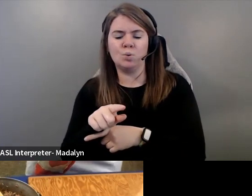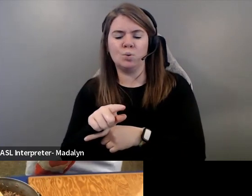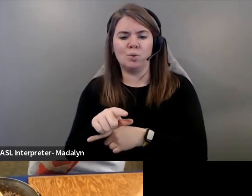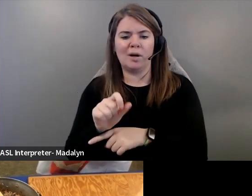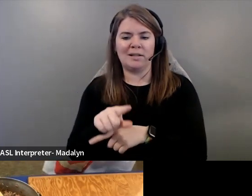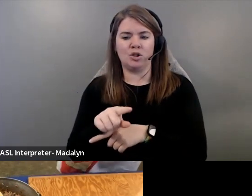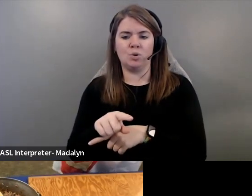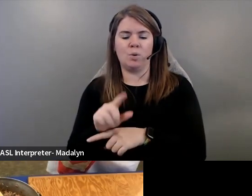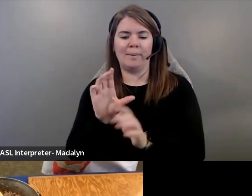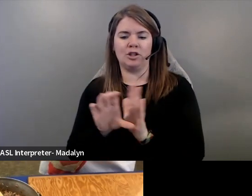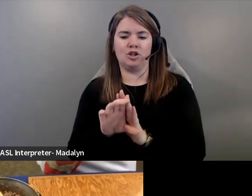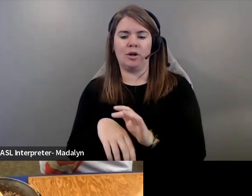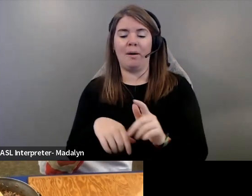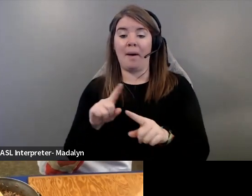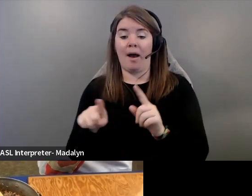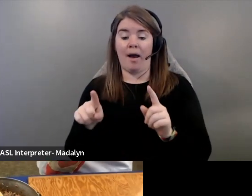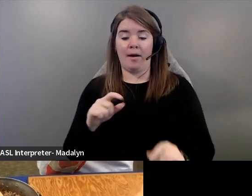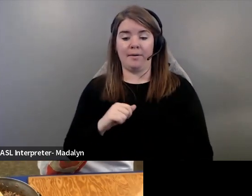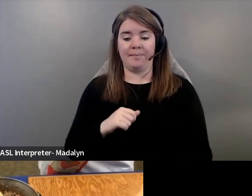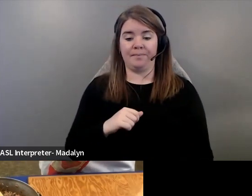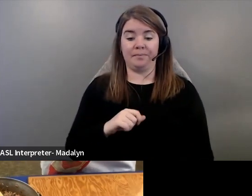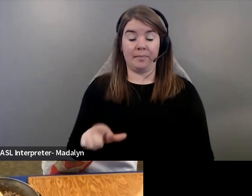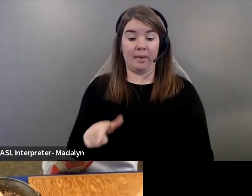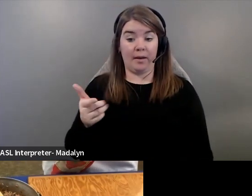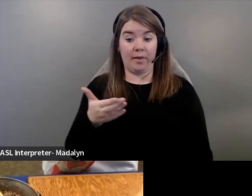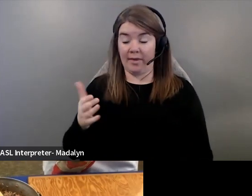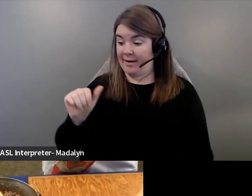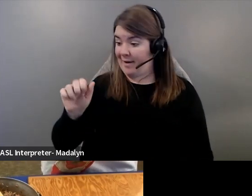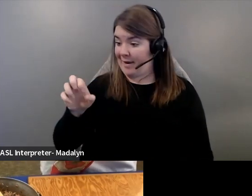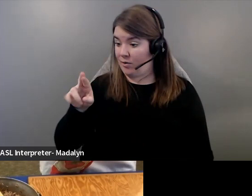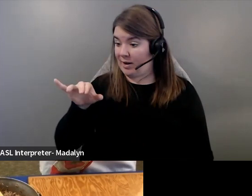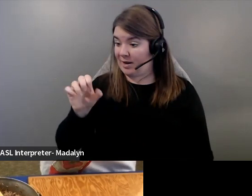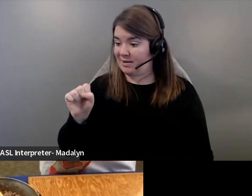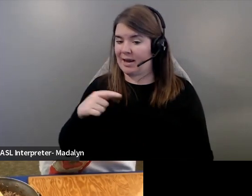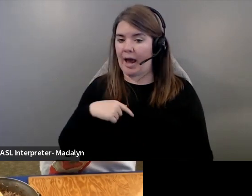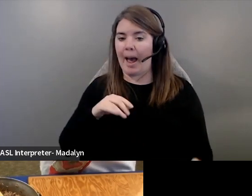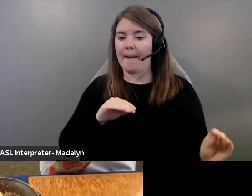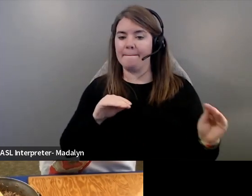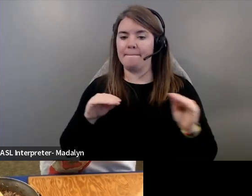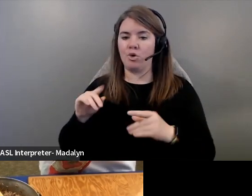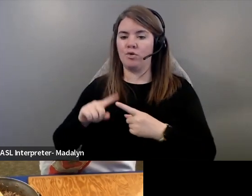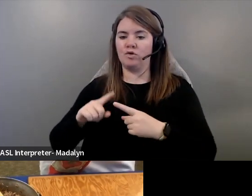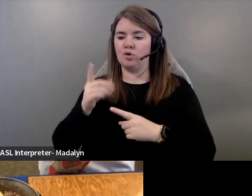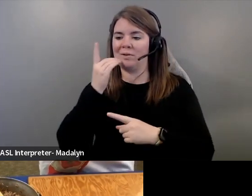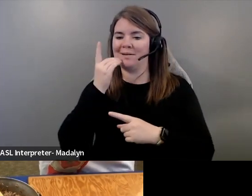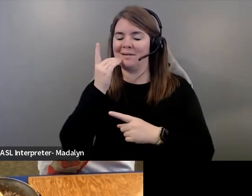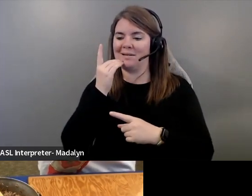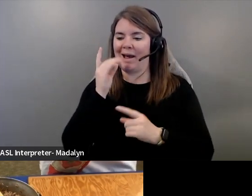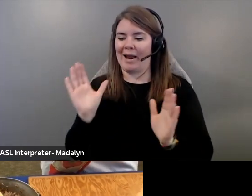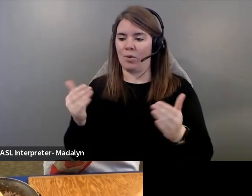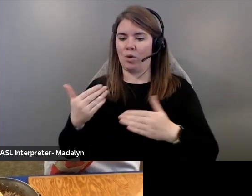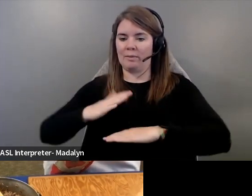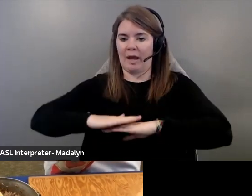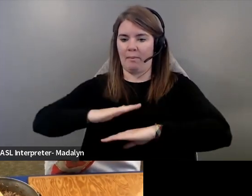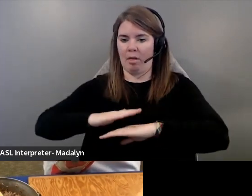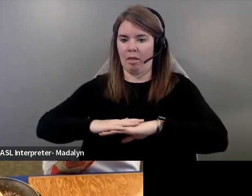Ooh. picture. But another thing, Arius, is I moved myself to the dining room table to